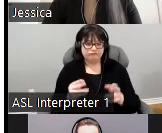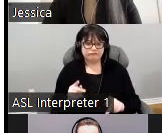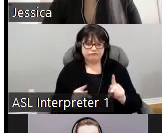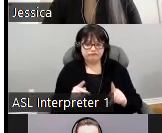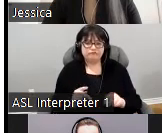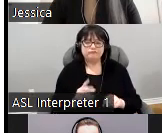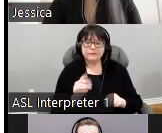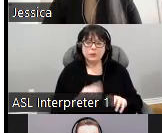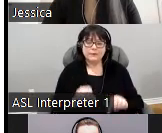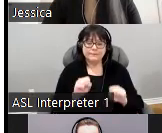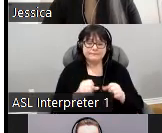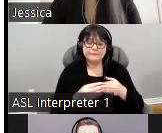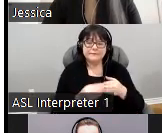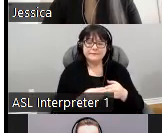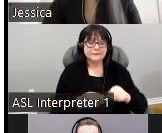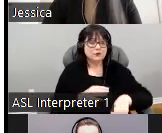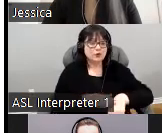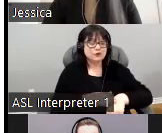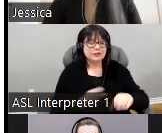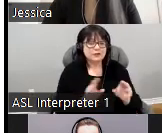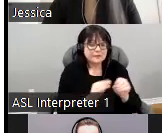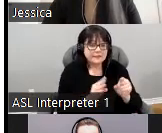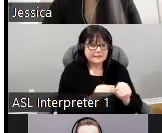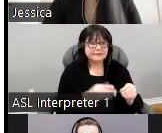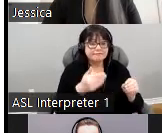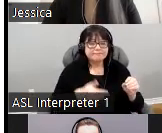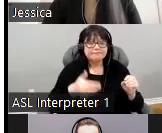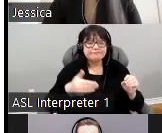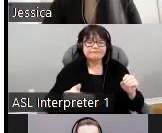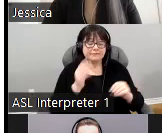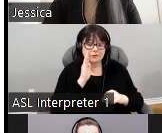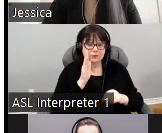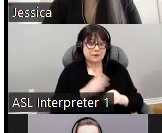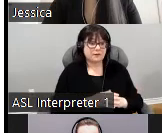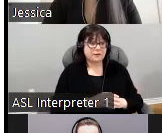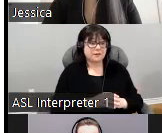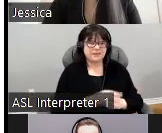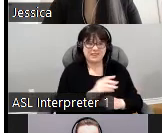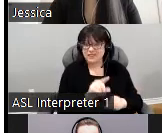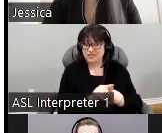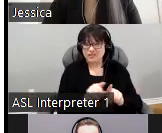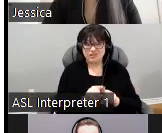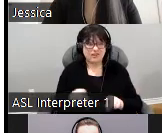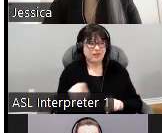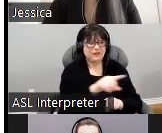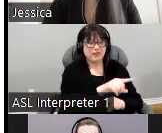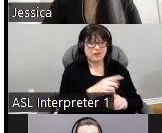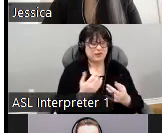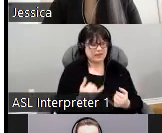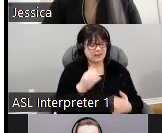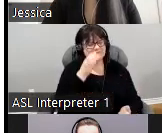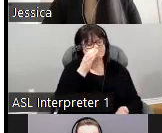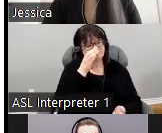consultations along the way. And we are always happy to hear from people directly as well. So if you're listening today